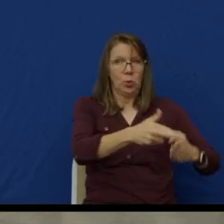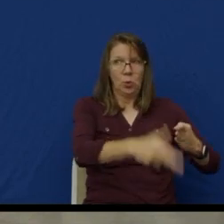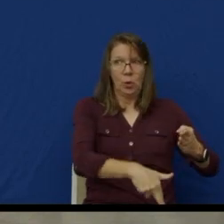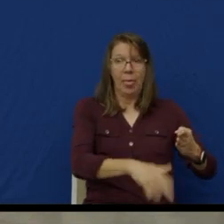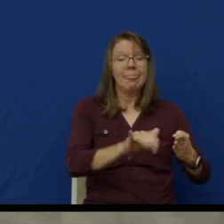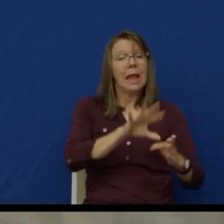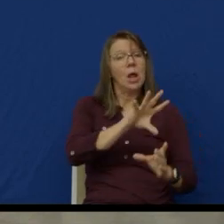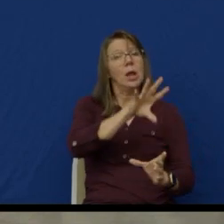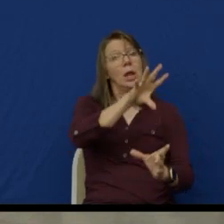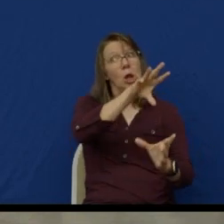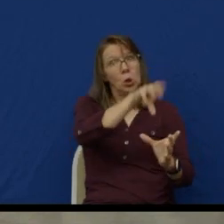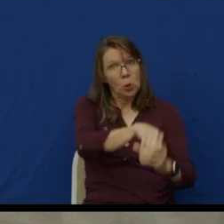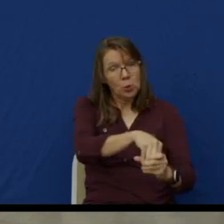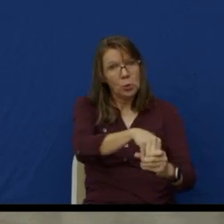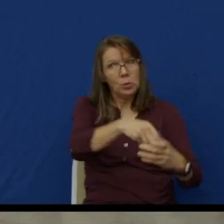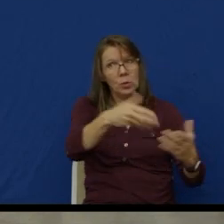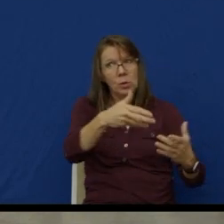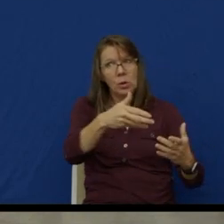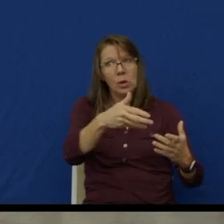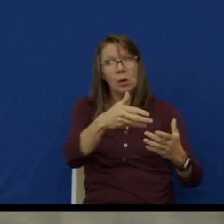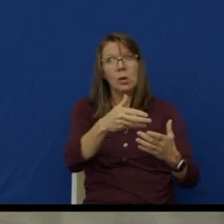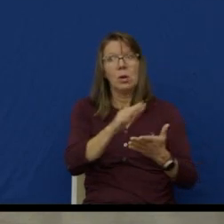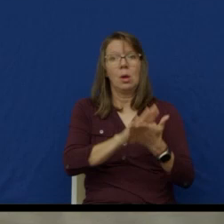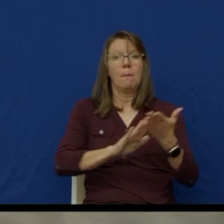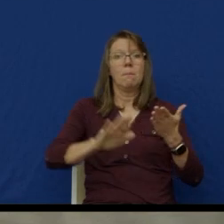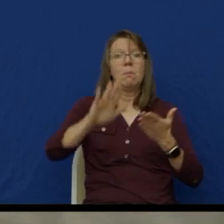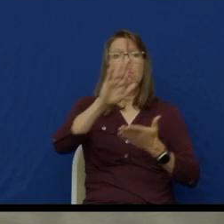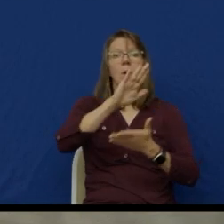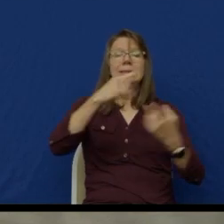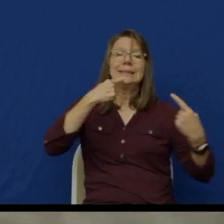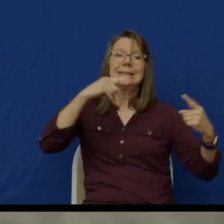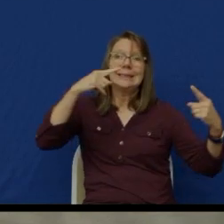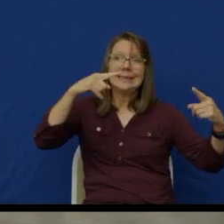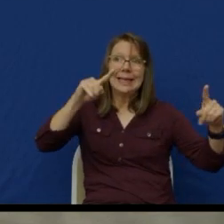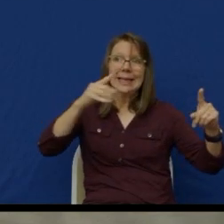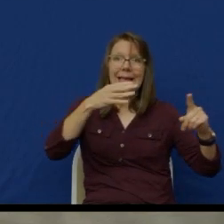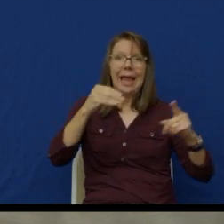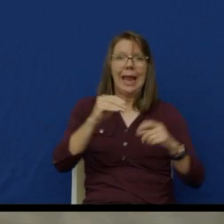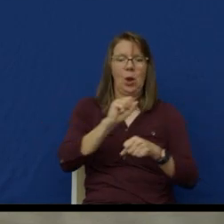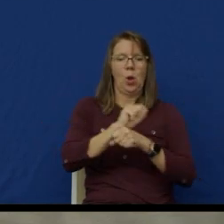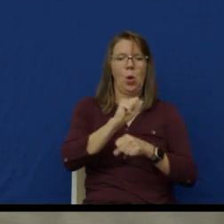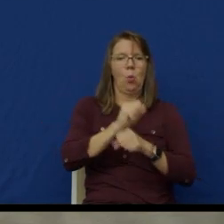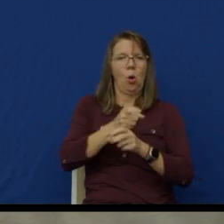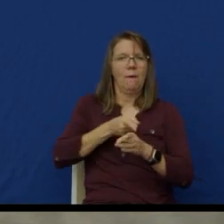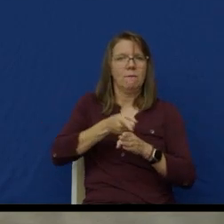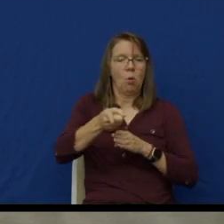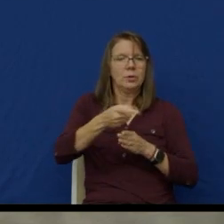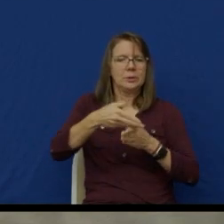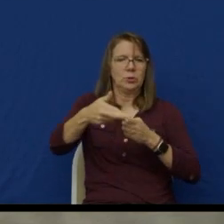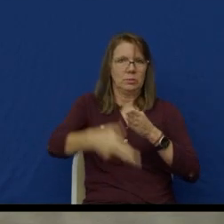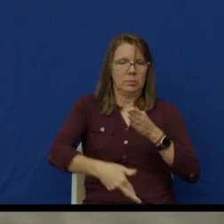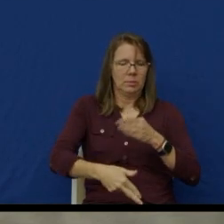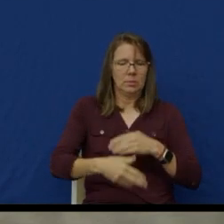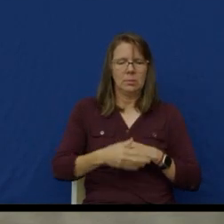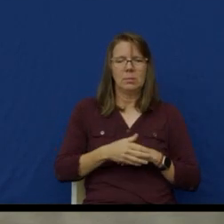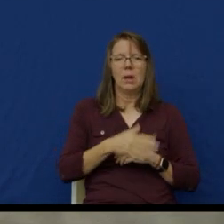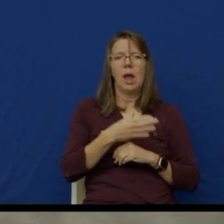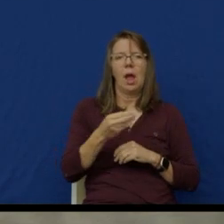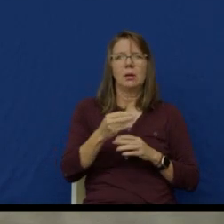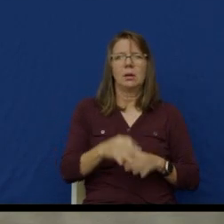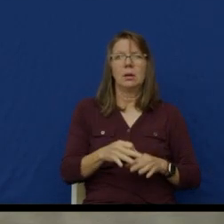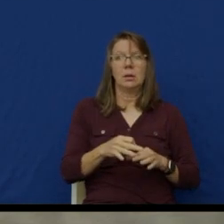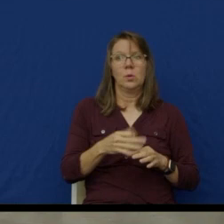not limited to post-secondary success and workforce outcomes, and